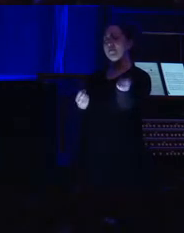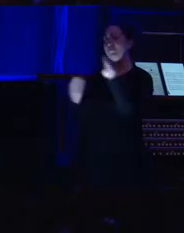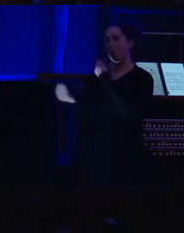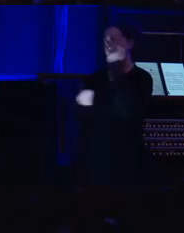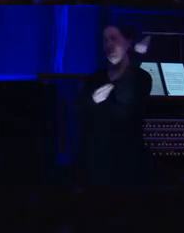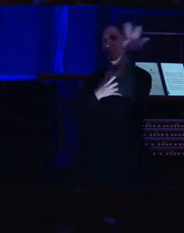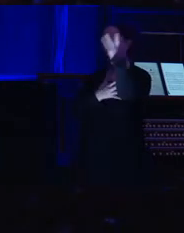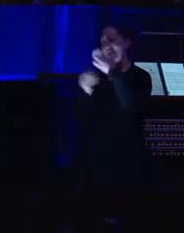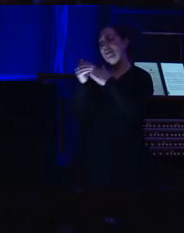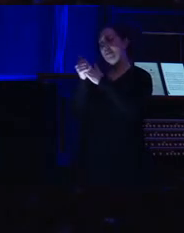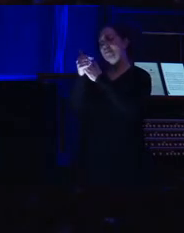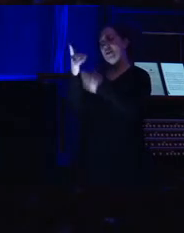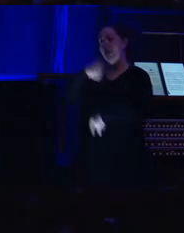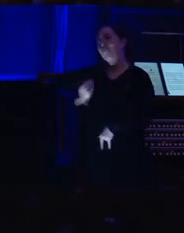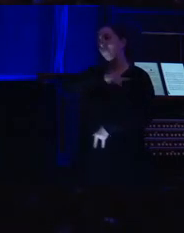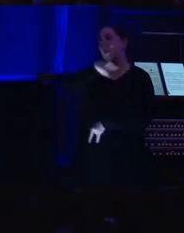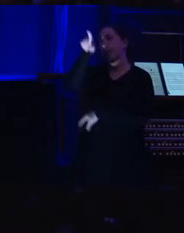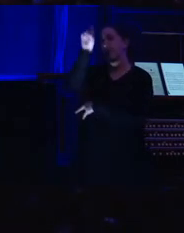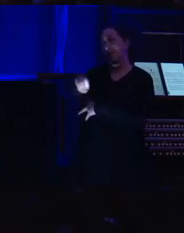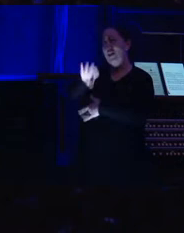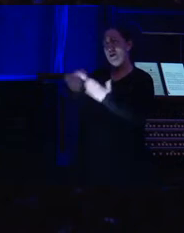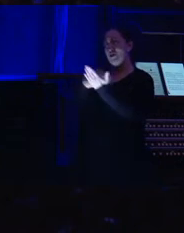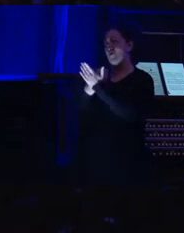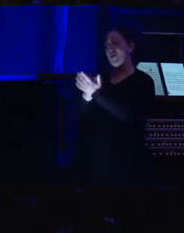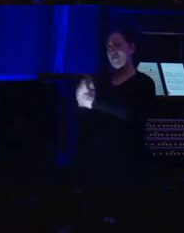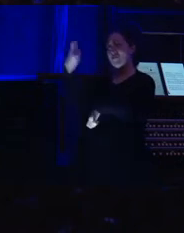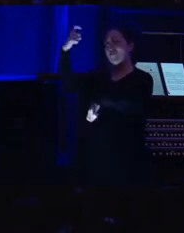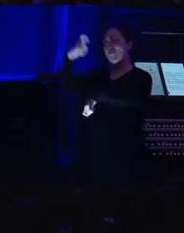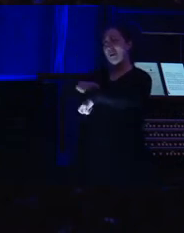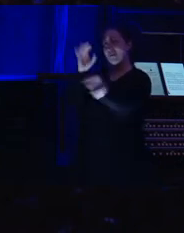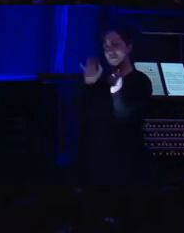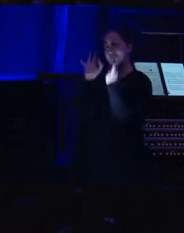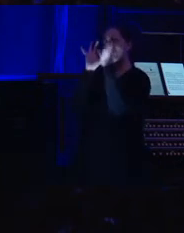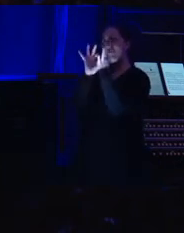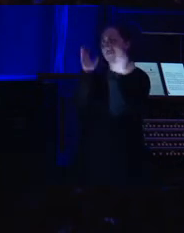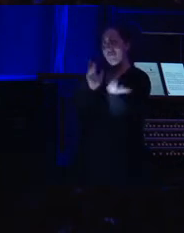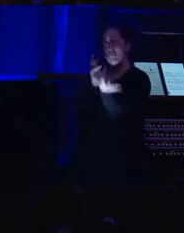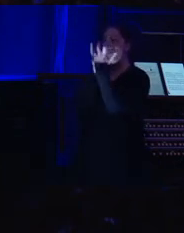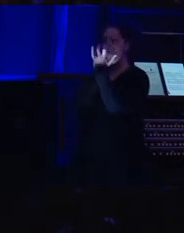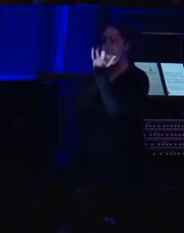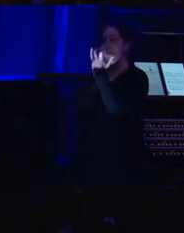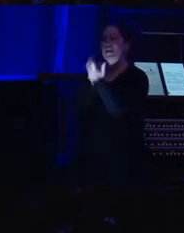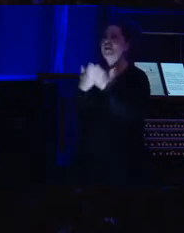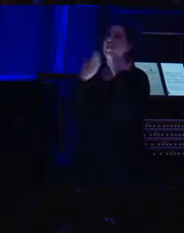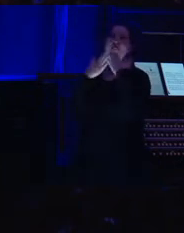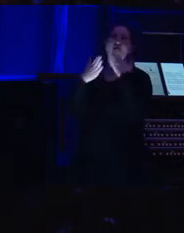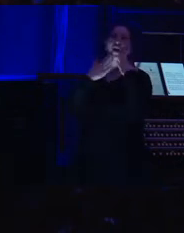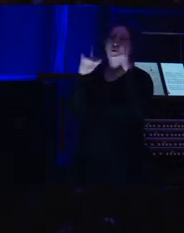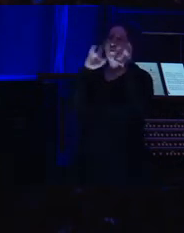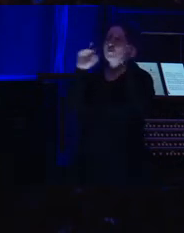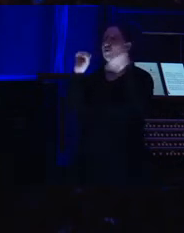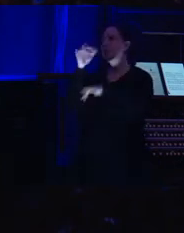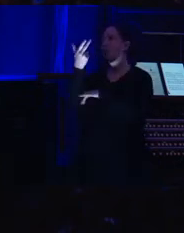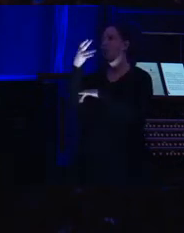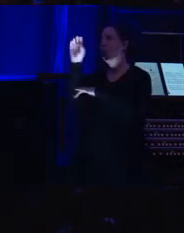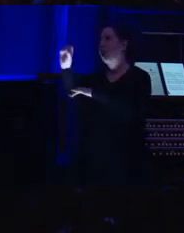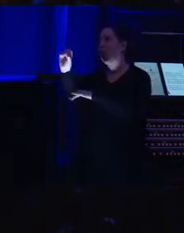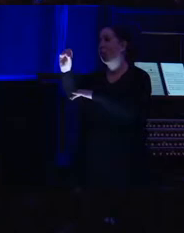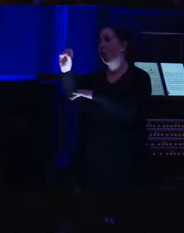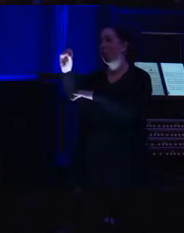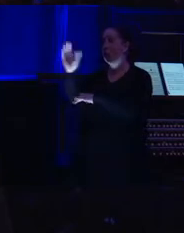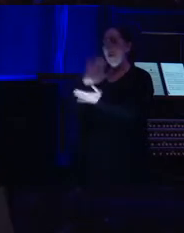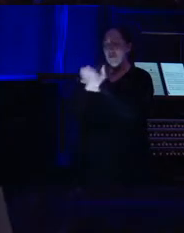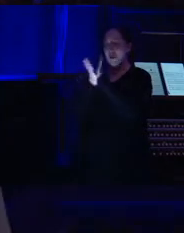leader we need, and he's arriving just at the right time. Thank you, President Ono, for being our